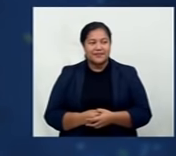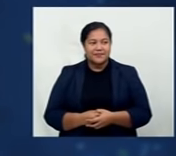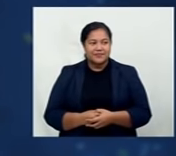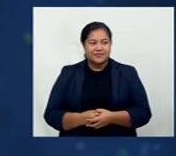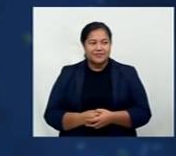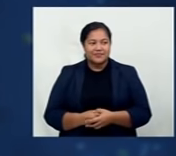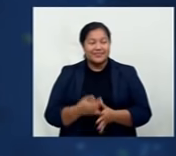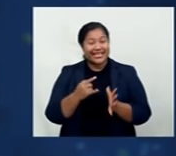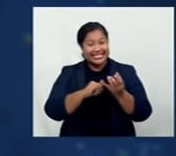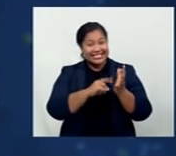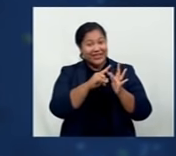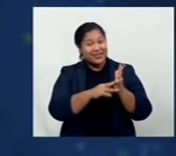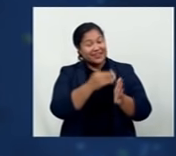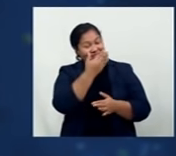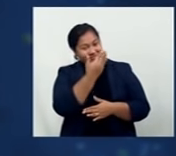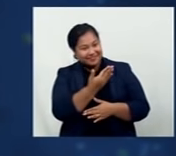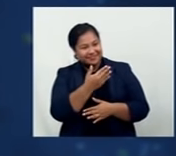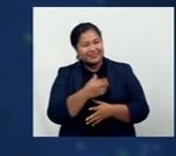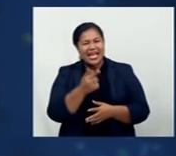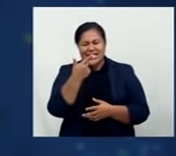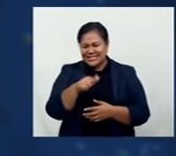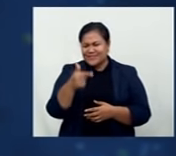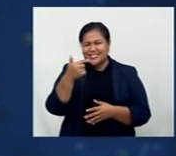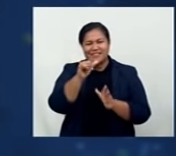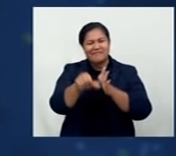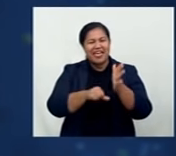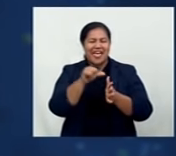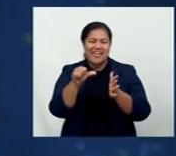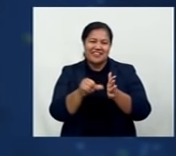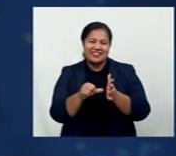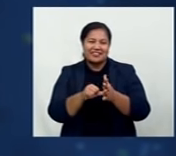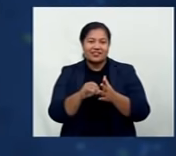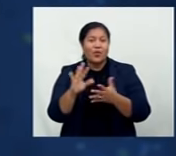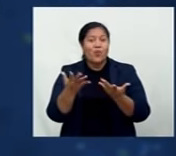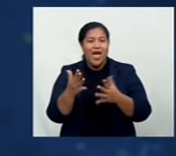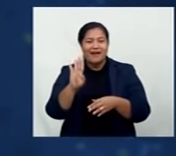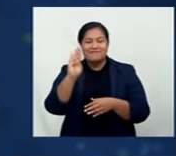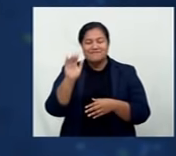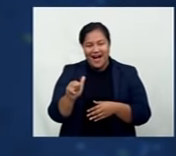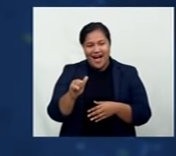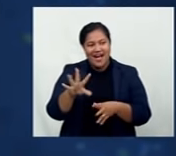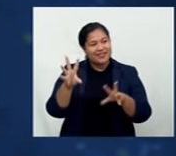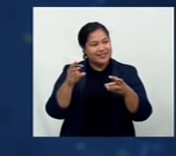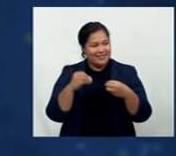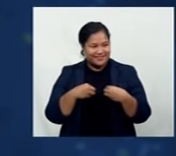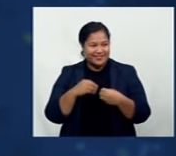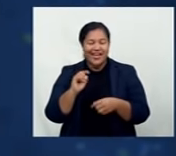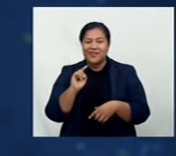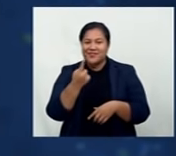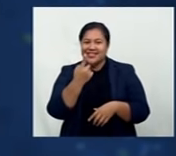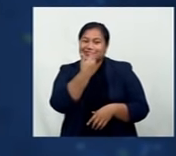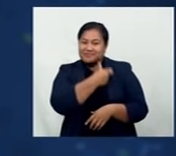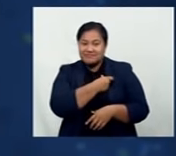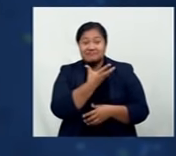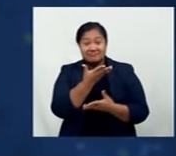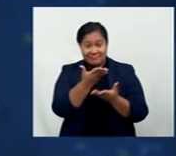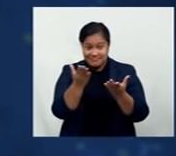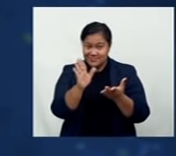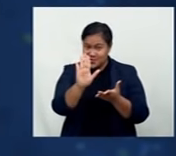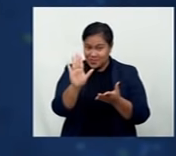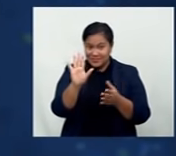And Serena Bambiao, 77-year-old Serena Bambiao of Yalalevumba, has got her jab. Have you gotten yours